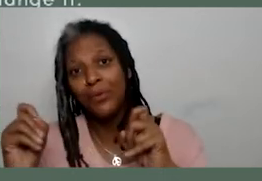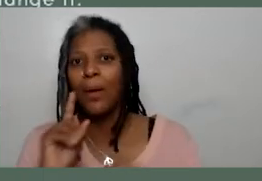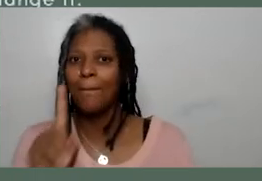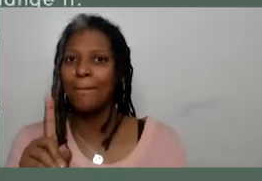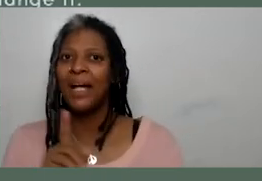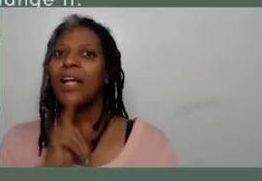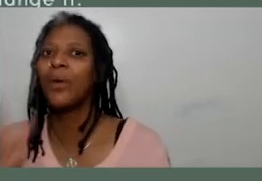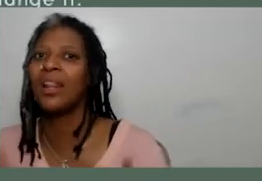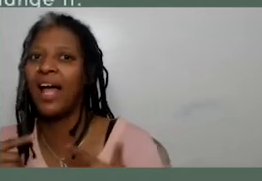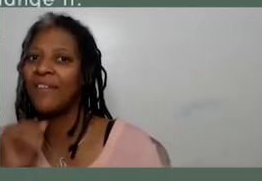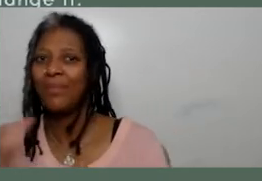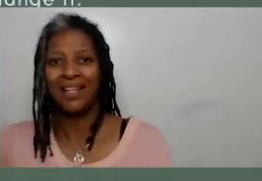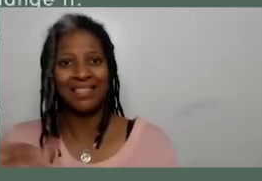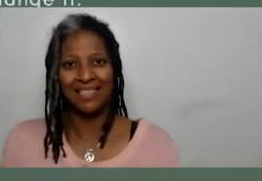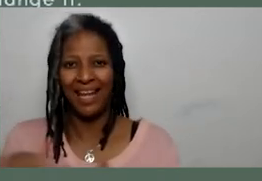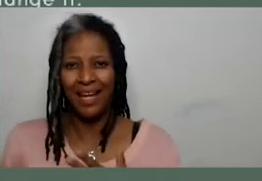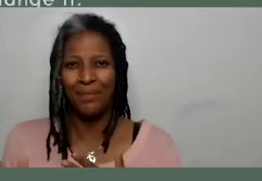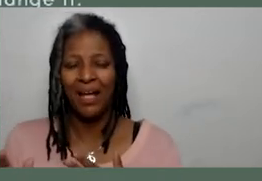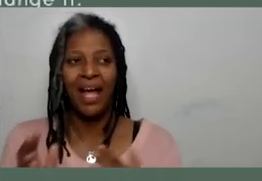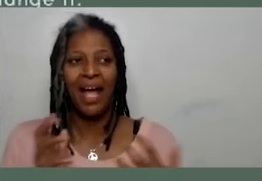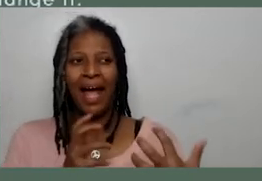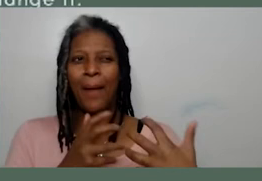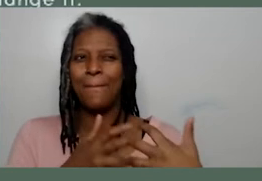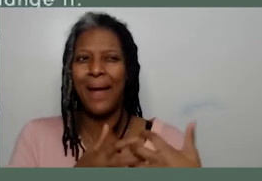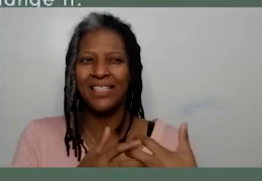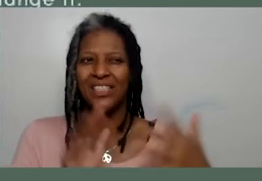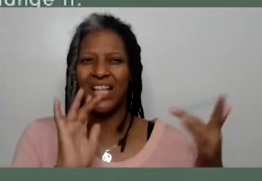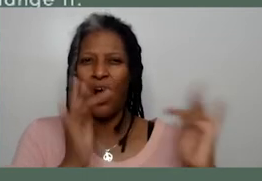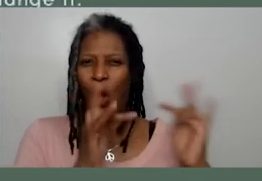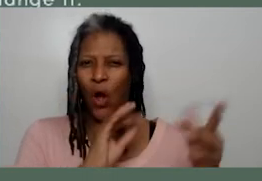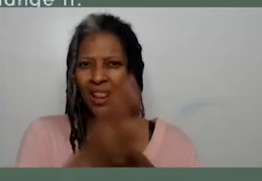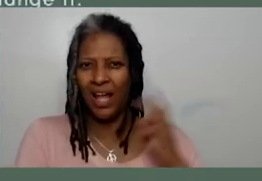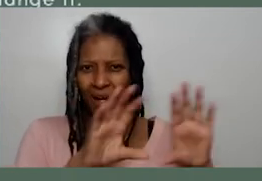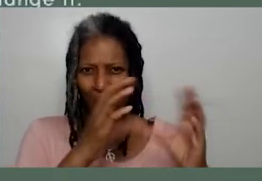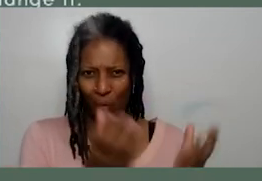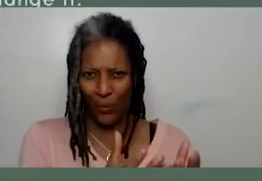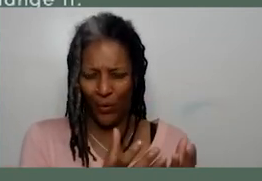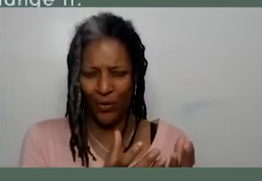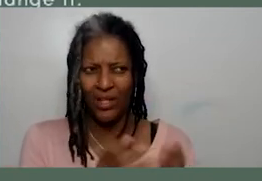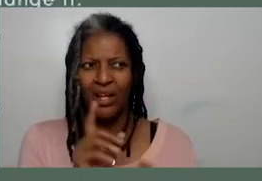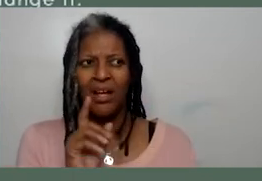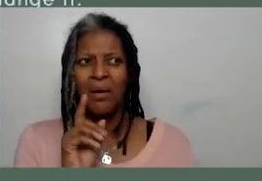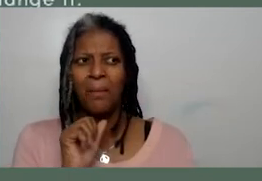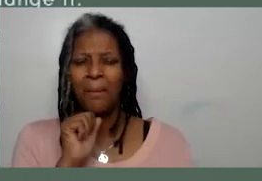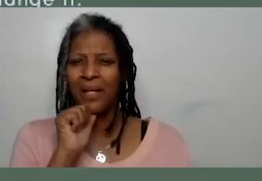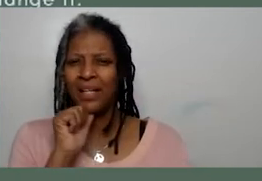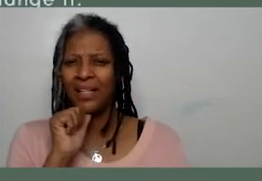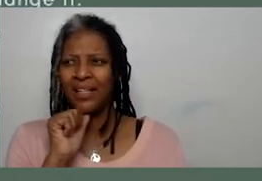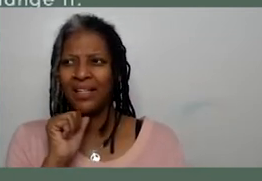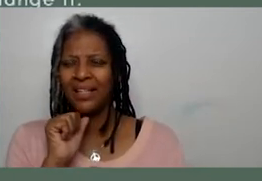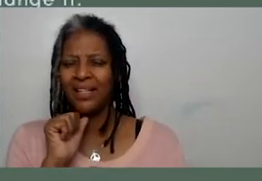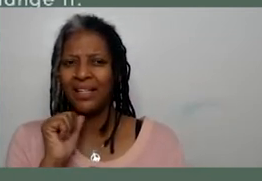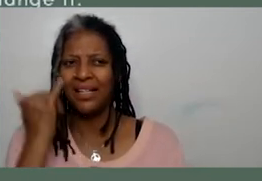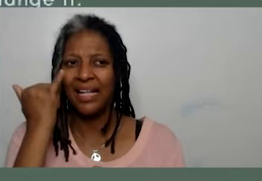I'm fitting in on an online world kind of context, but when I look at it from the perspective of like how I want to